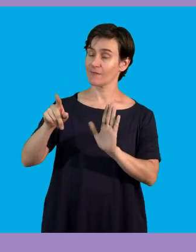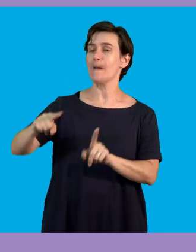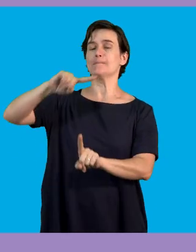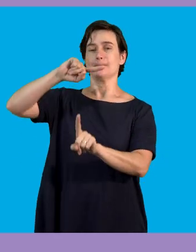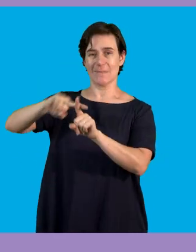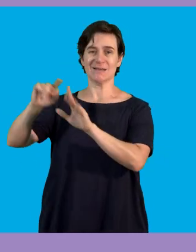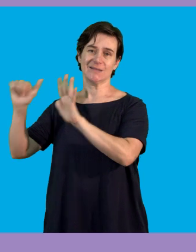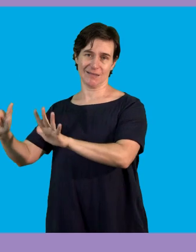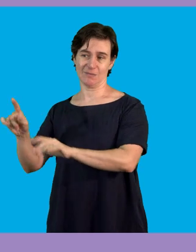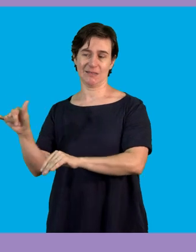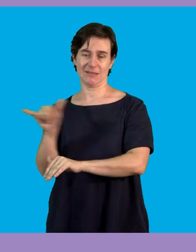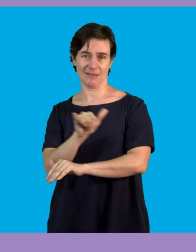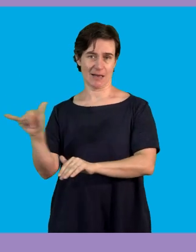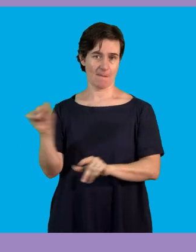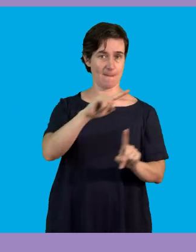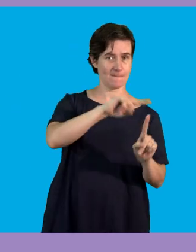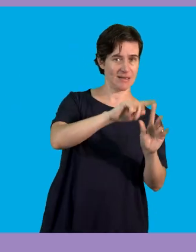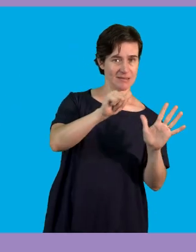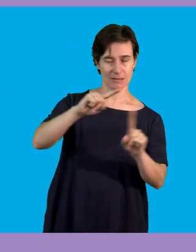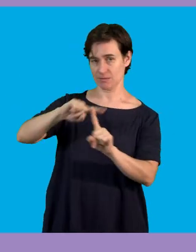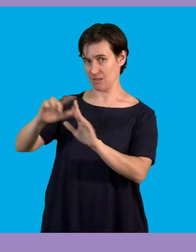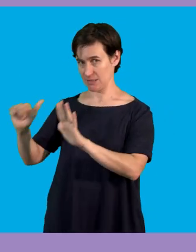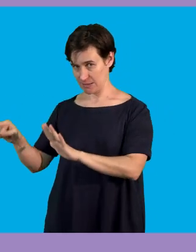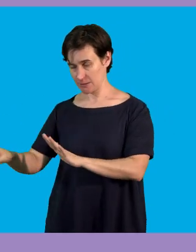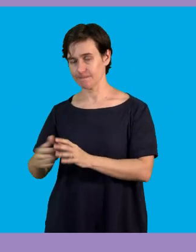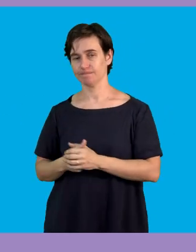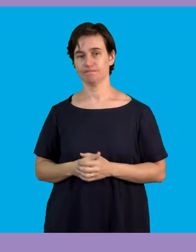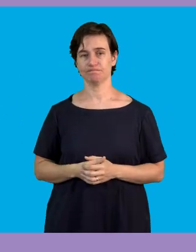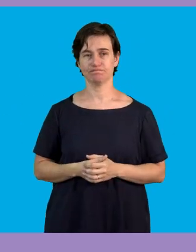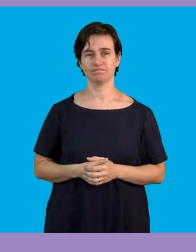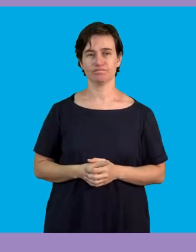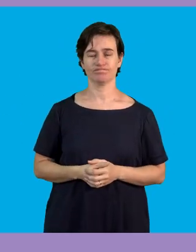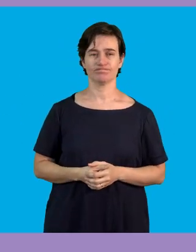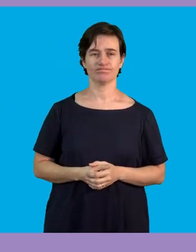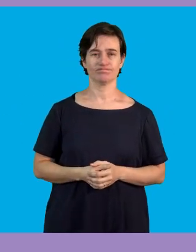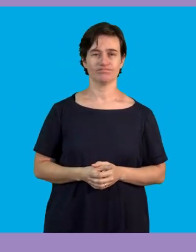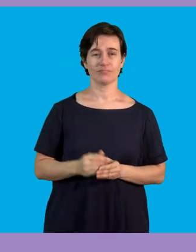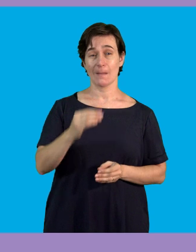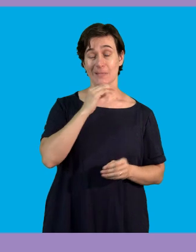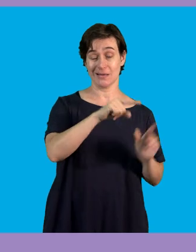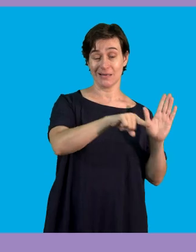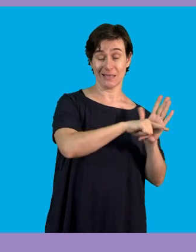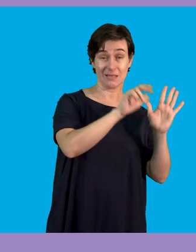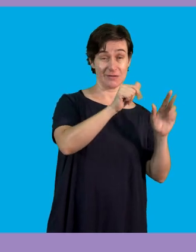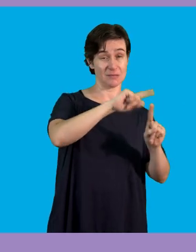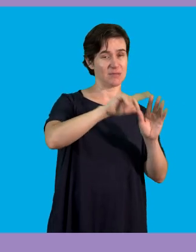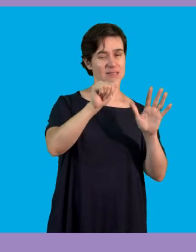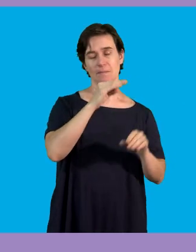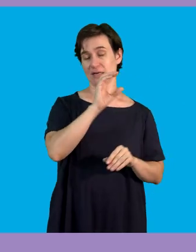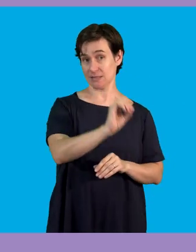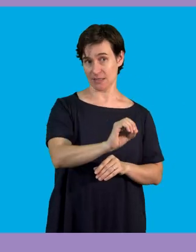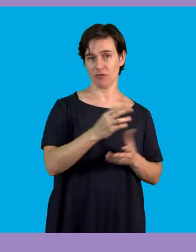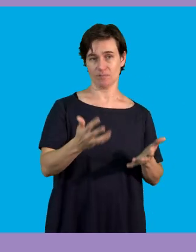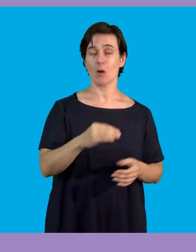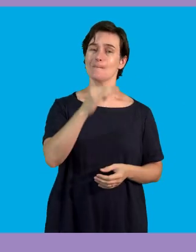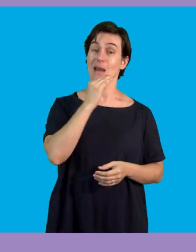negative 5 plus 6. We added 6 on both sides, and negative 6 plus 6 gives